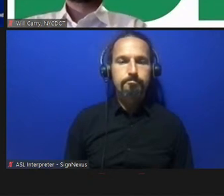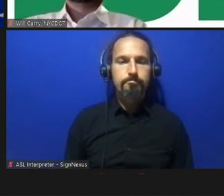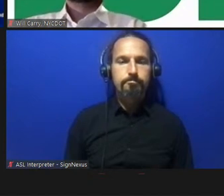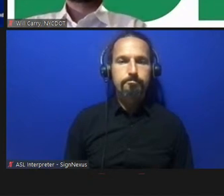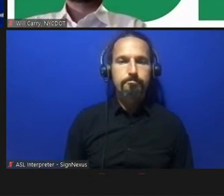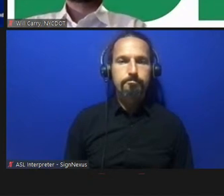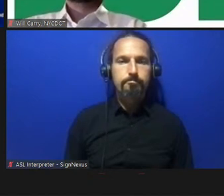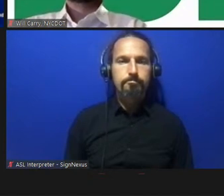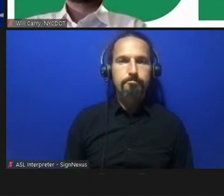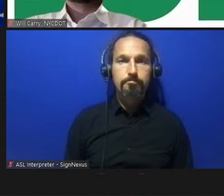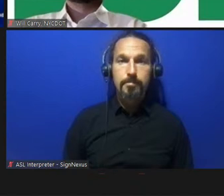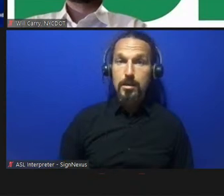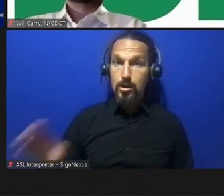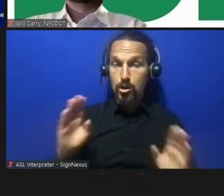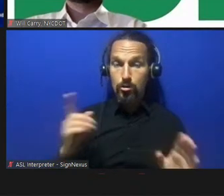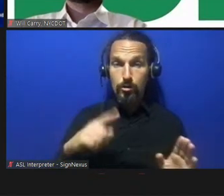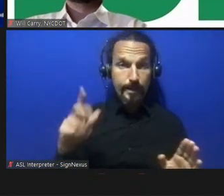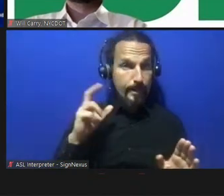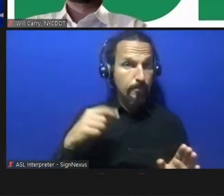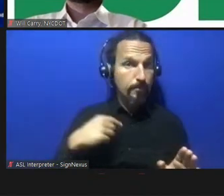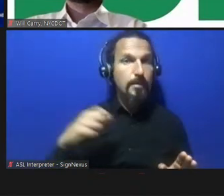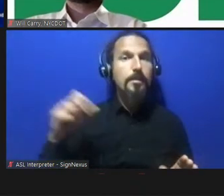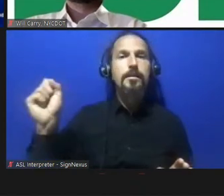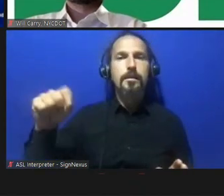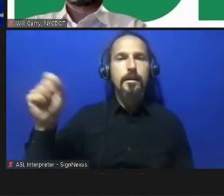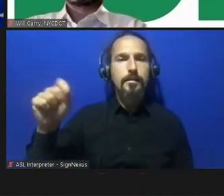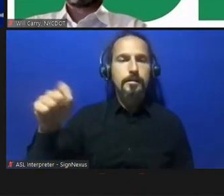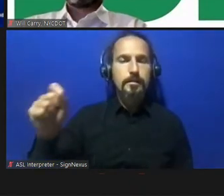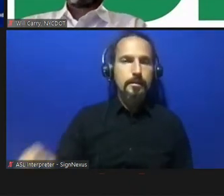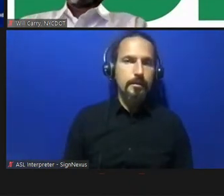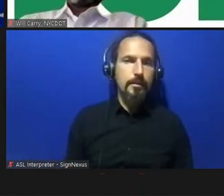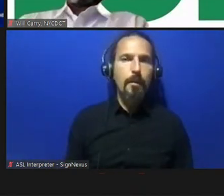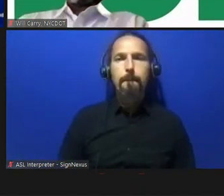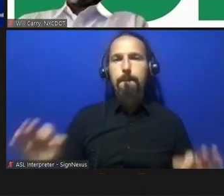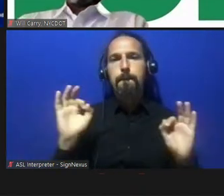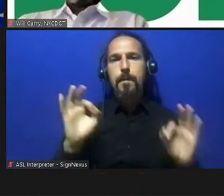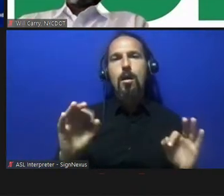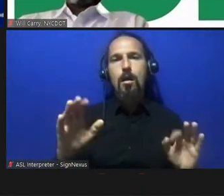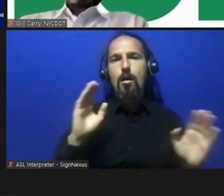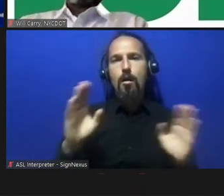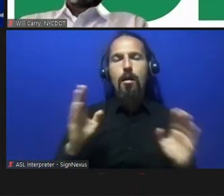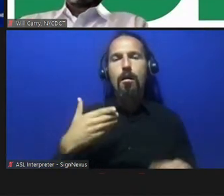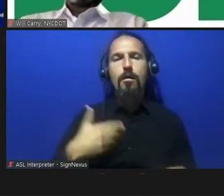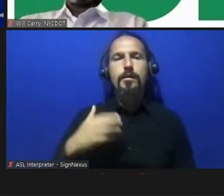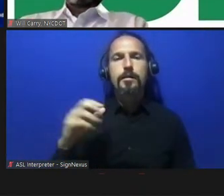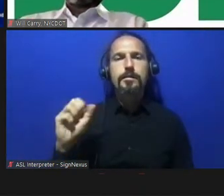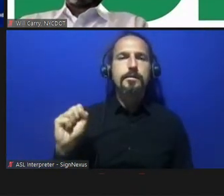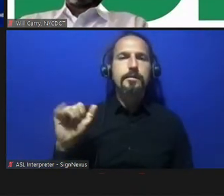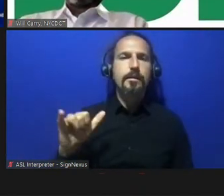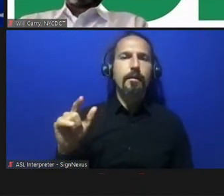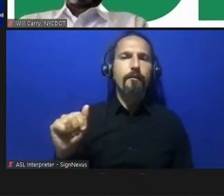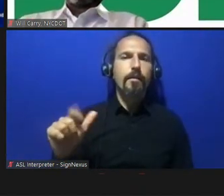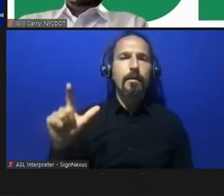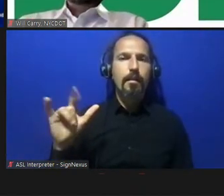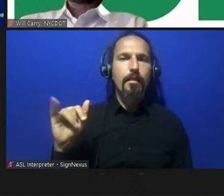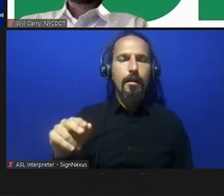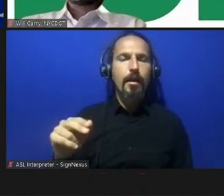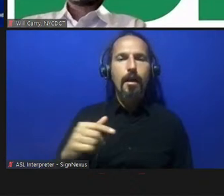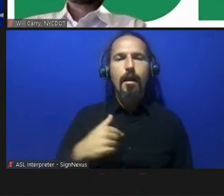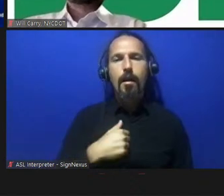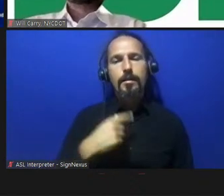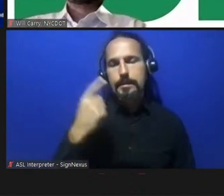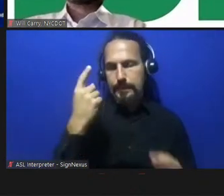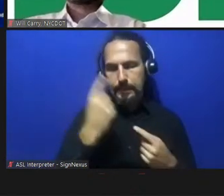hi can everyone hear me yes we can perfect hi i'm sylvia lynn i i strongly